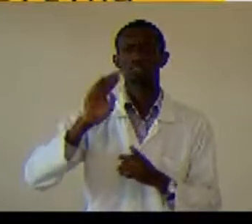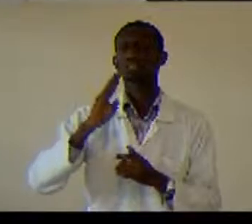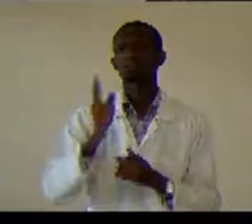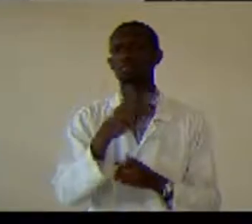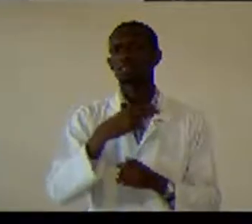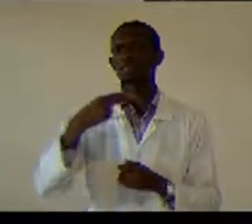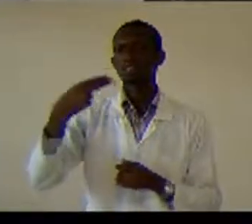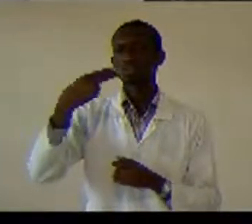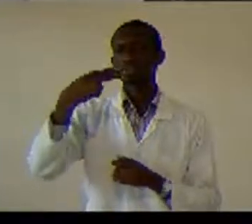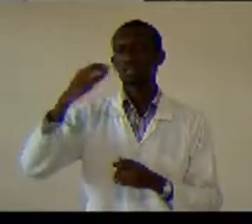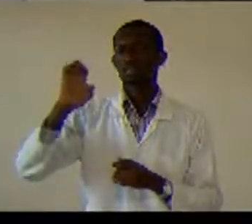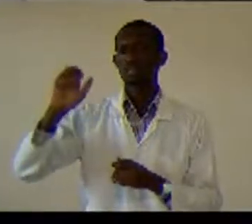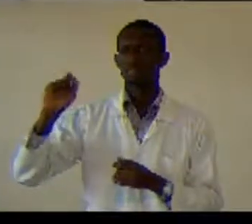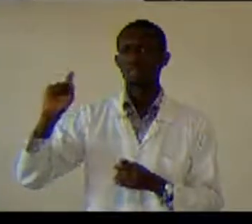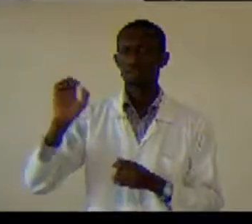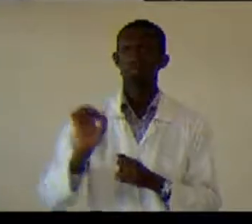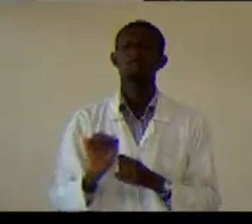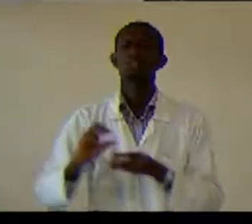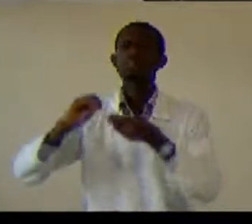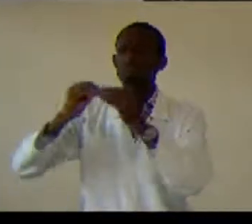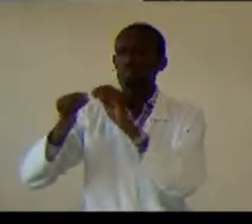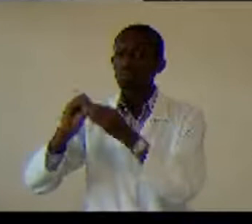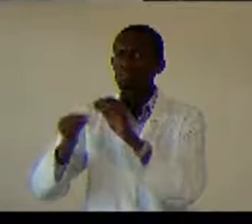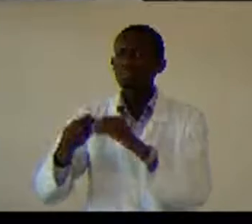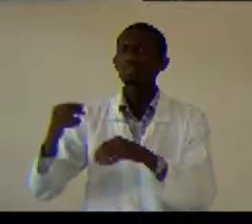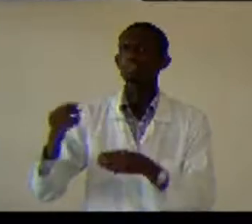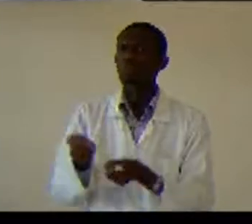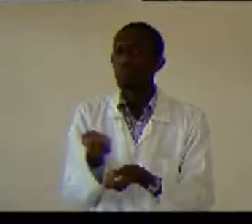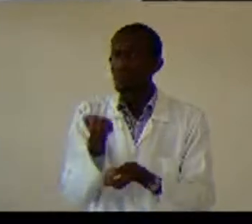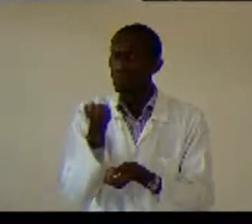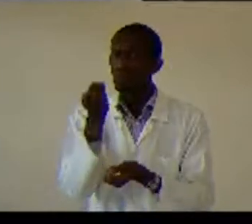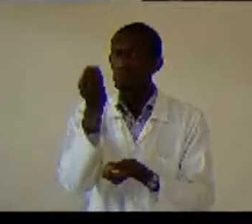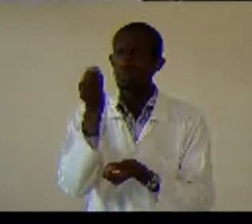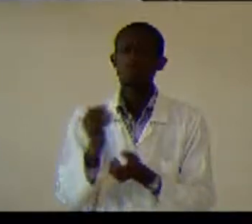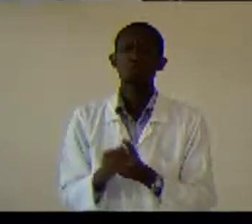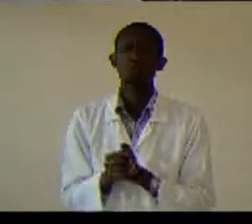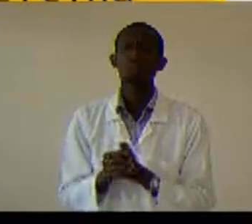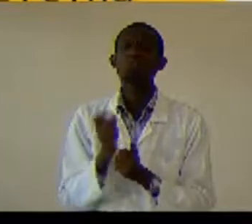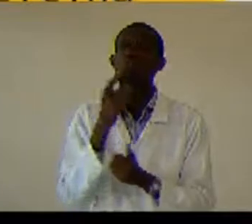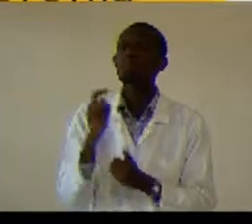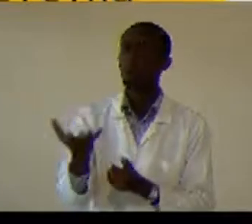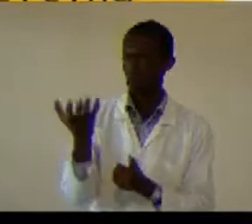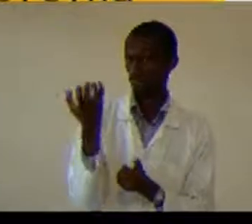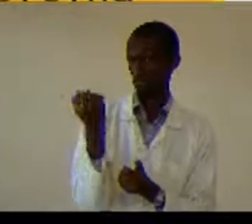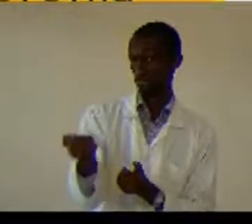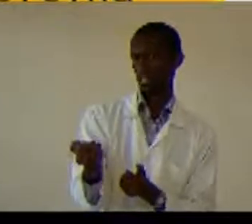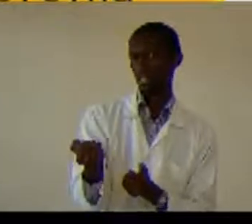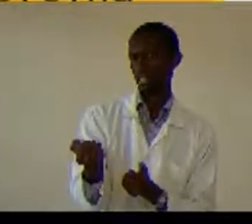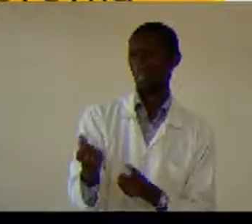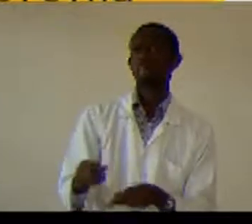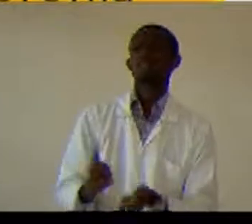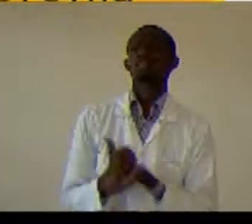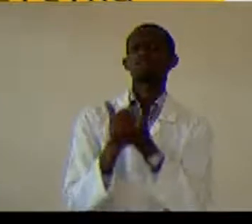heat required by 1 kilogram of a substance to change its state